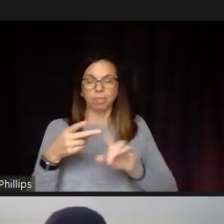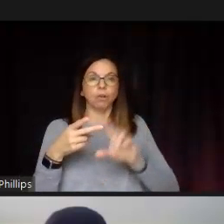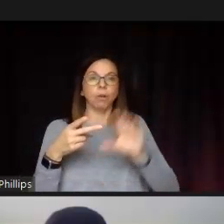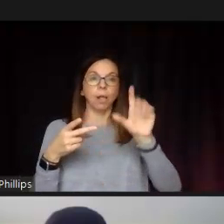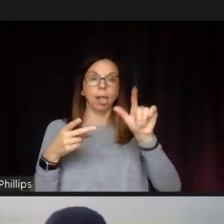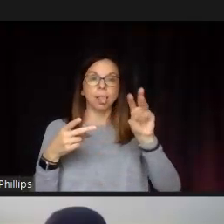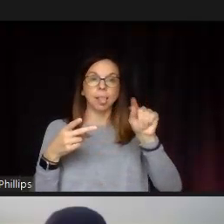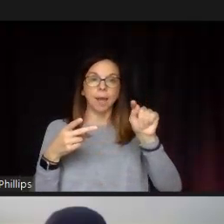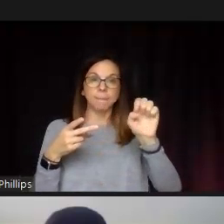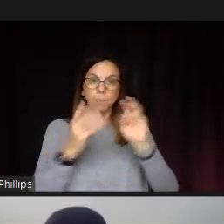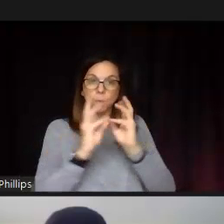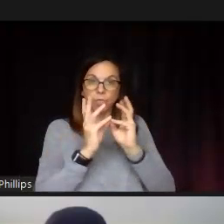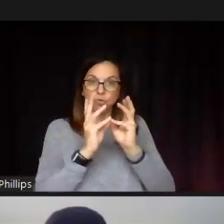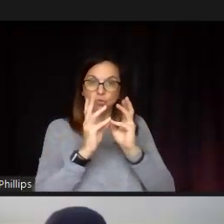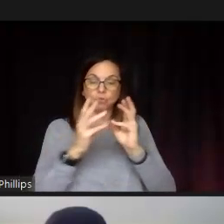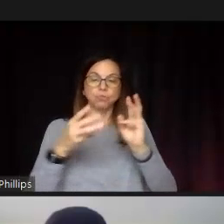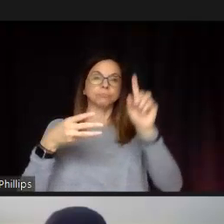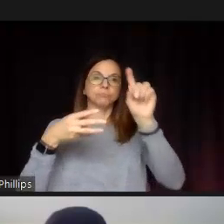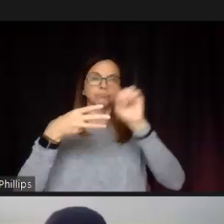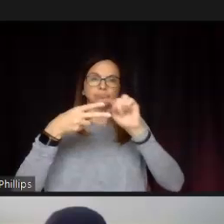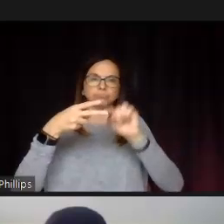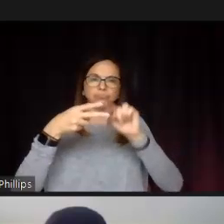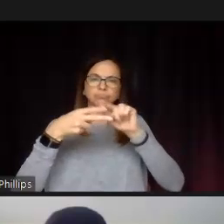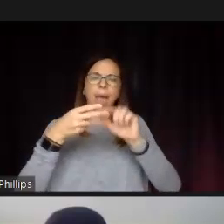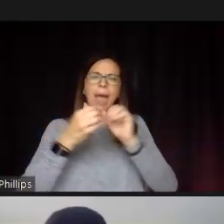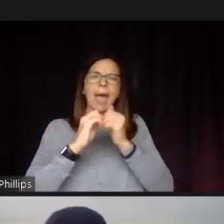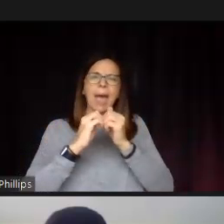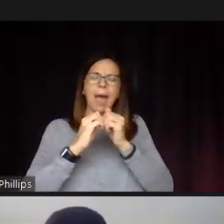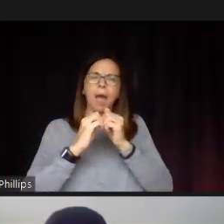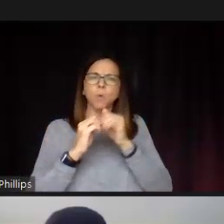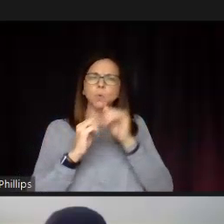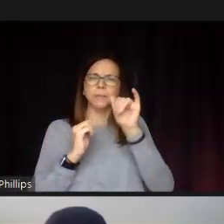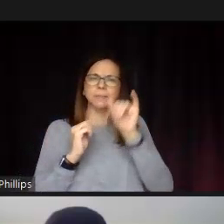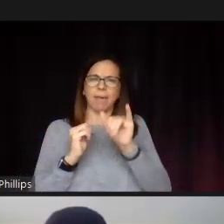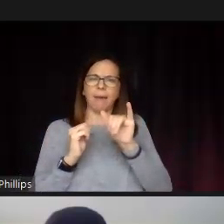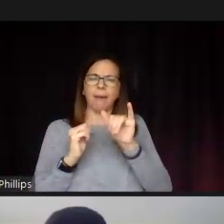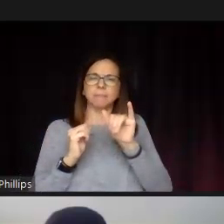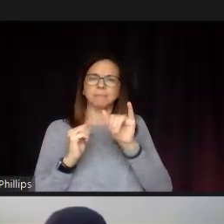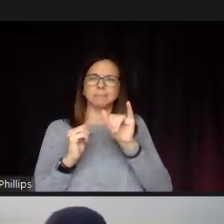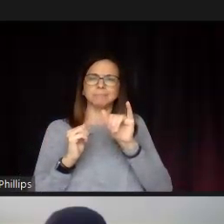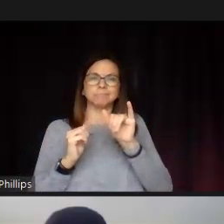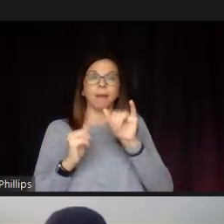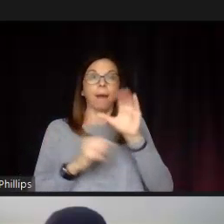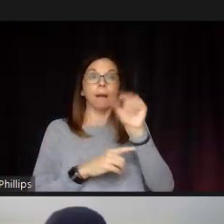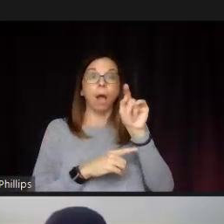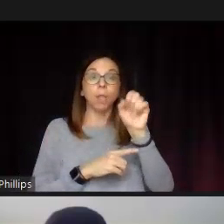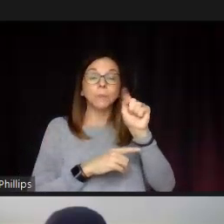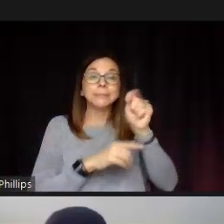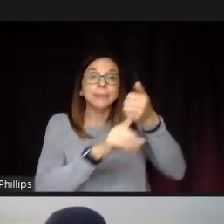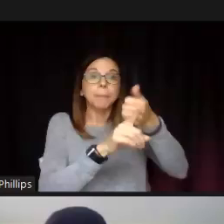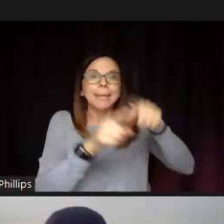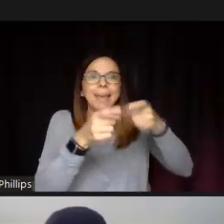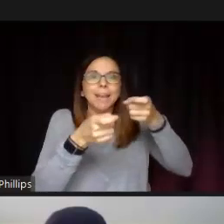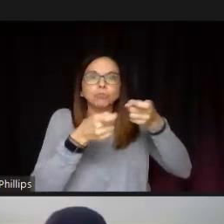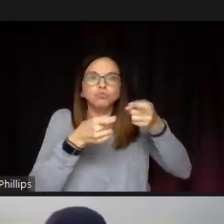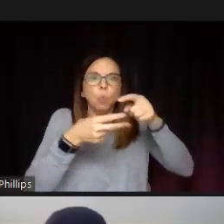and tried to understand how those factors, something the colonists themselves could not control, right? How